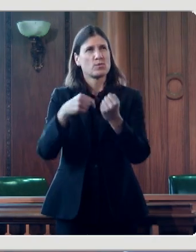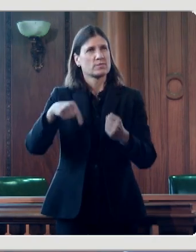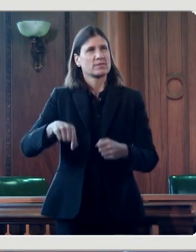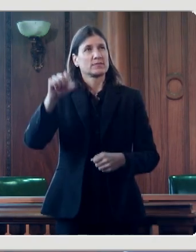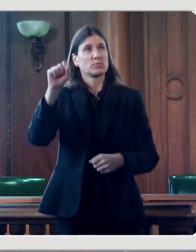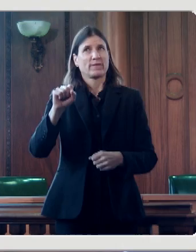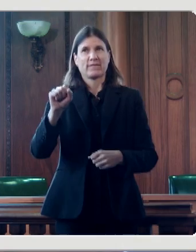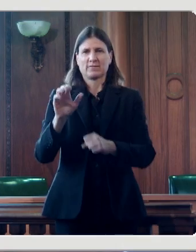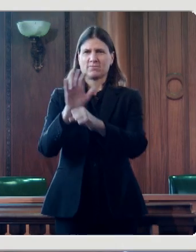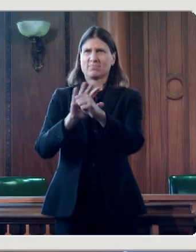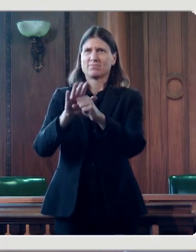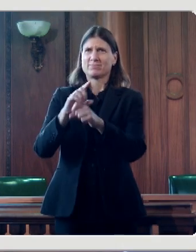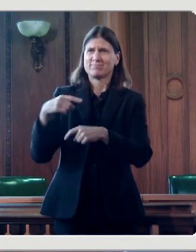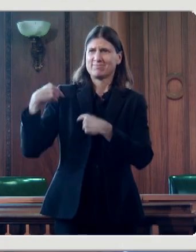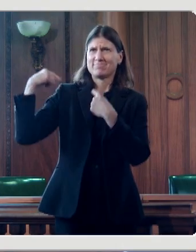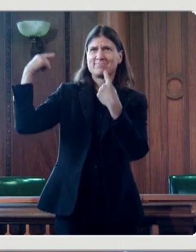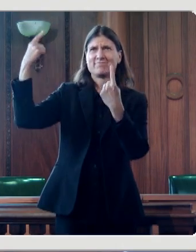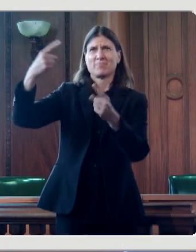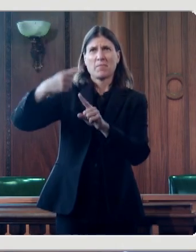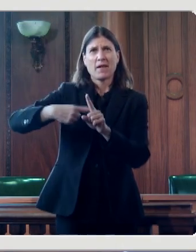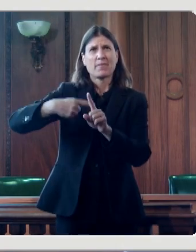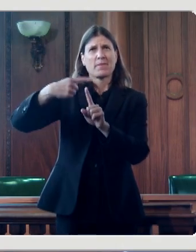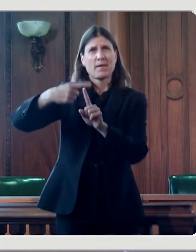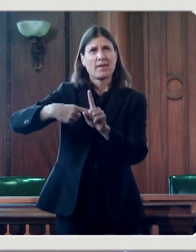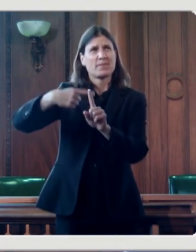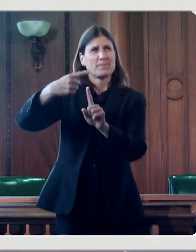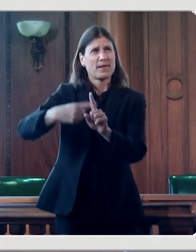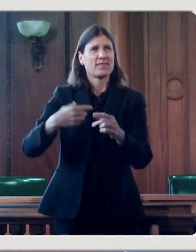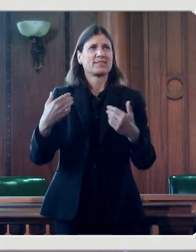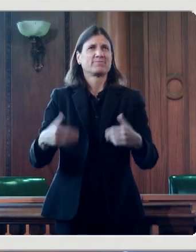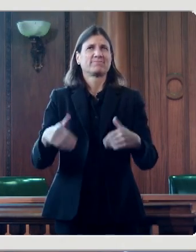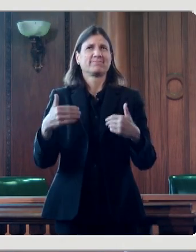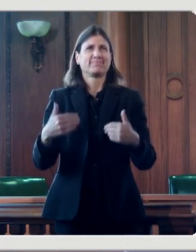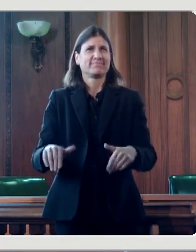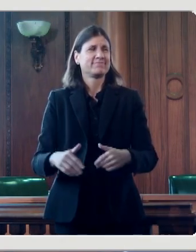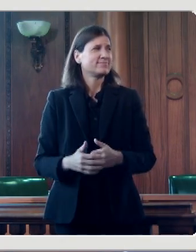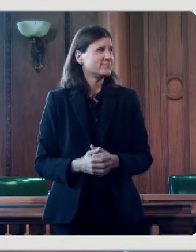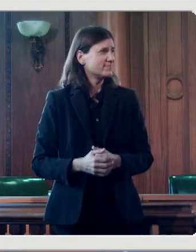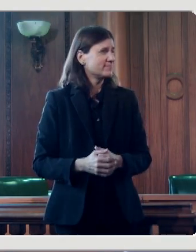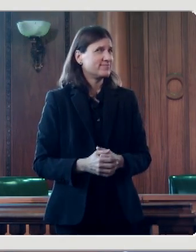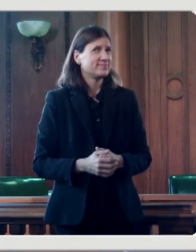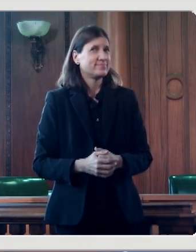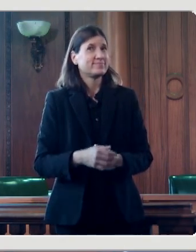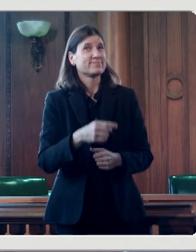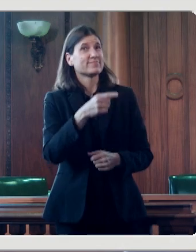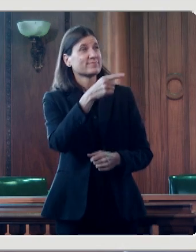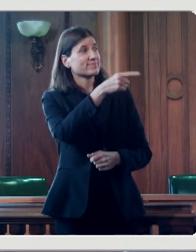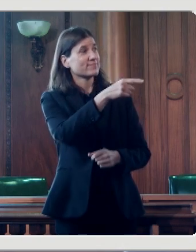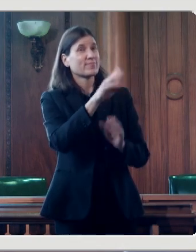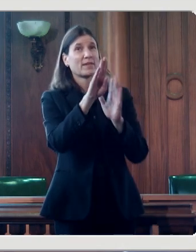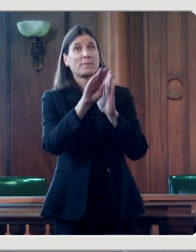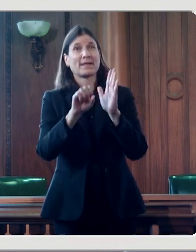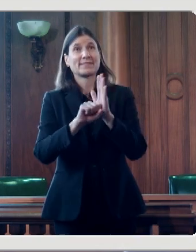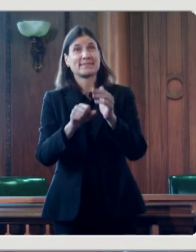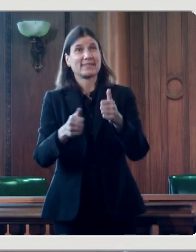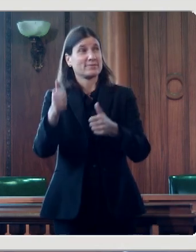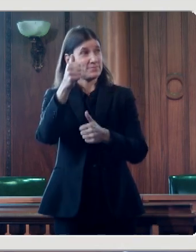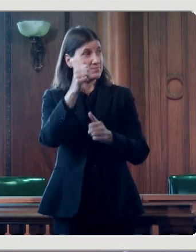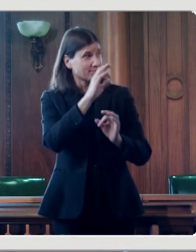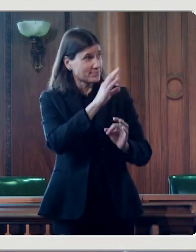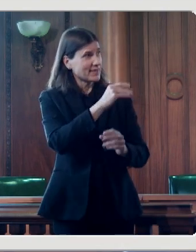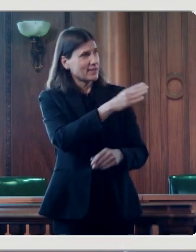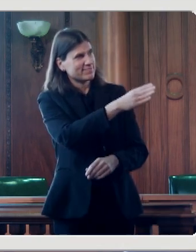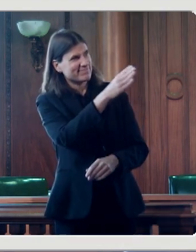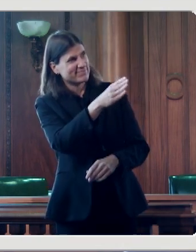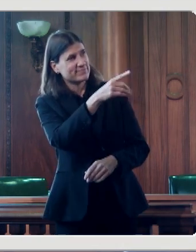COVID-19 challenge we face that we'll continue to conquer. Same with Patrick Leonardo of AMR,